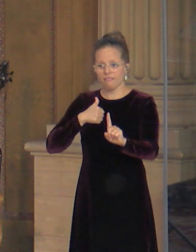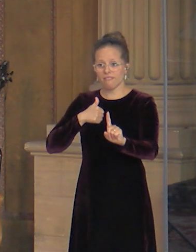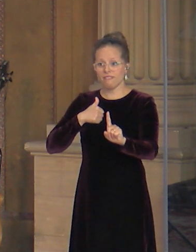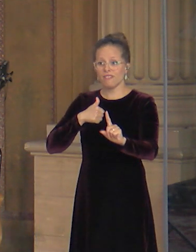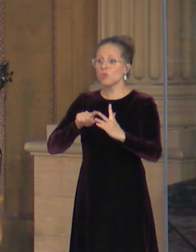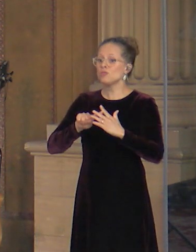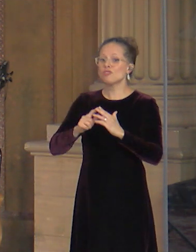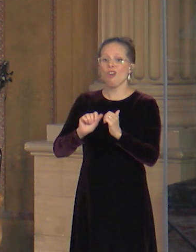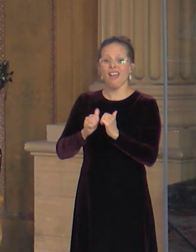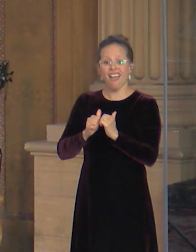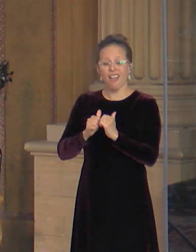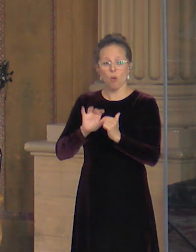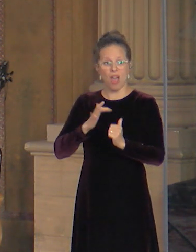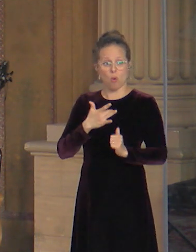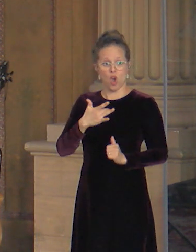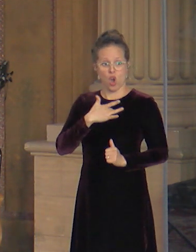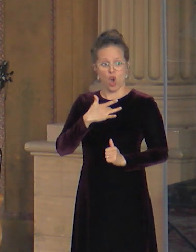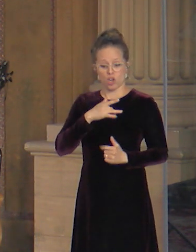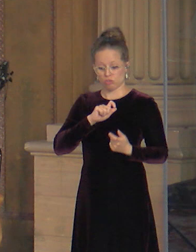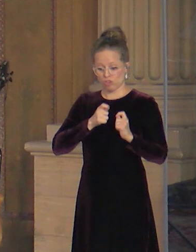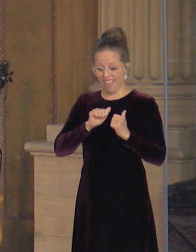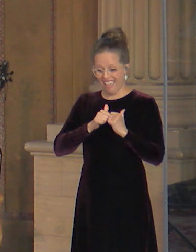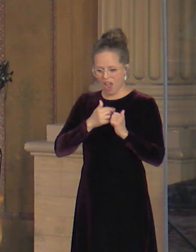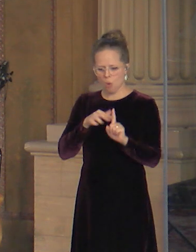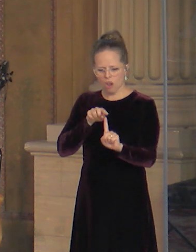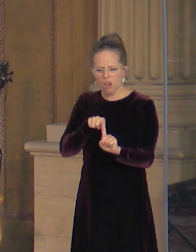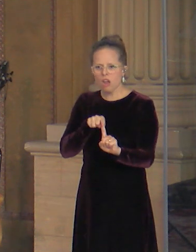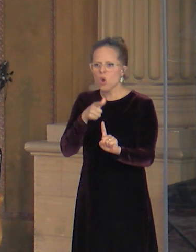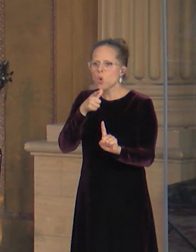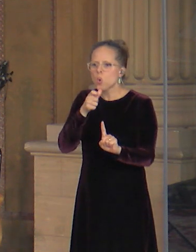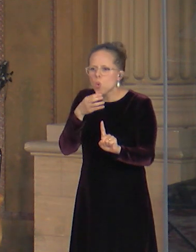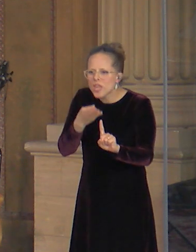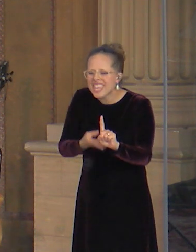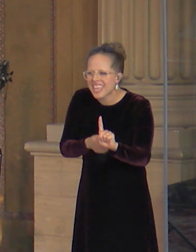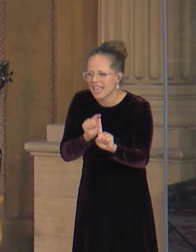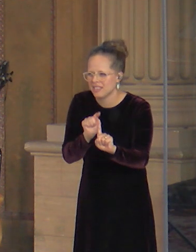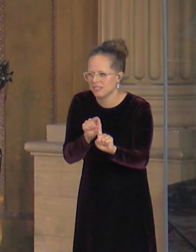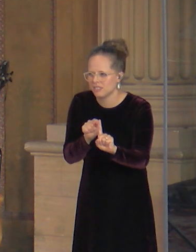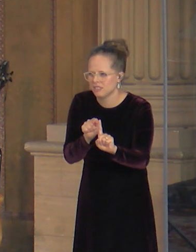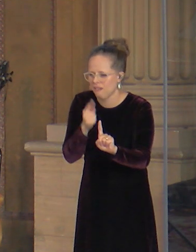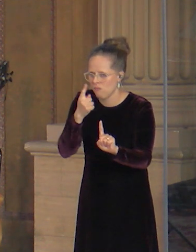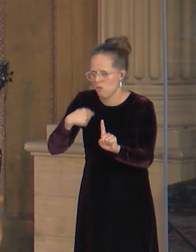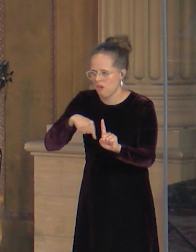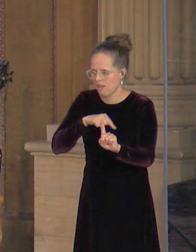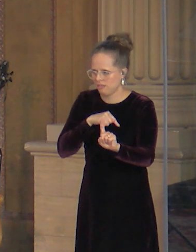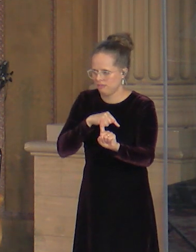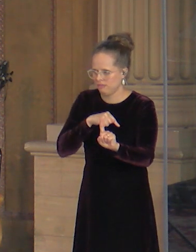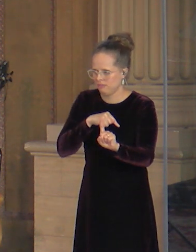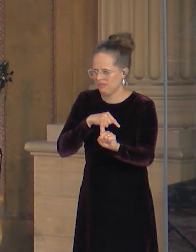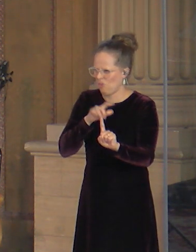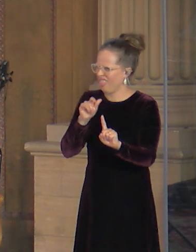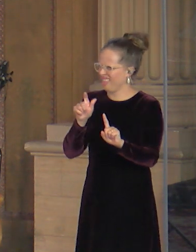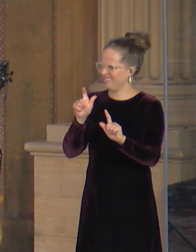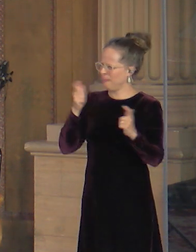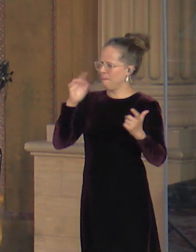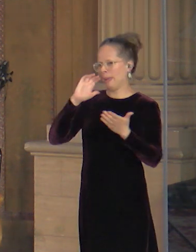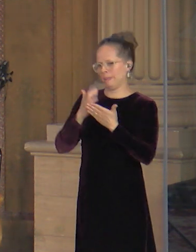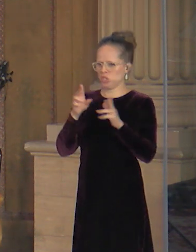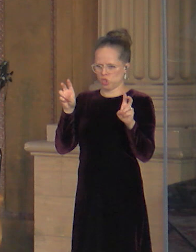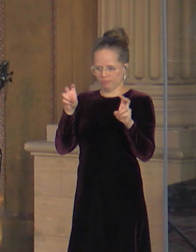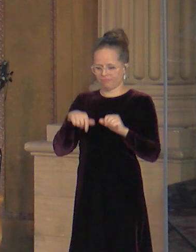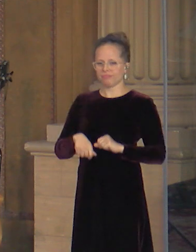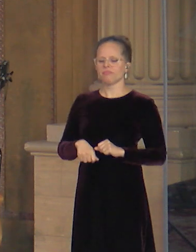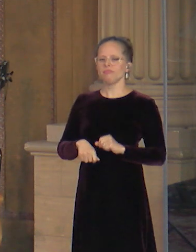our hearts changed by looking at who Jesus is for us so we need to look at the big picture here in the passages that we